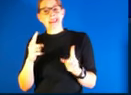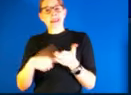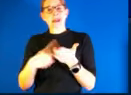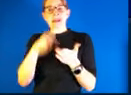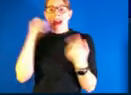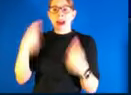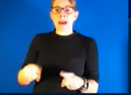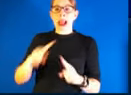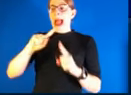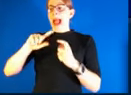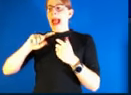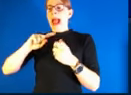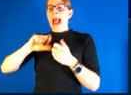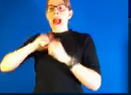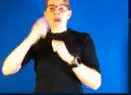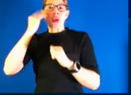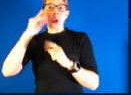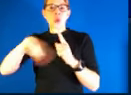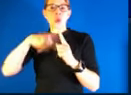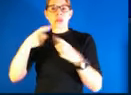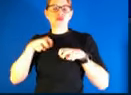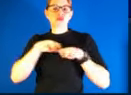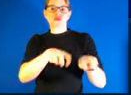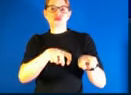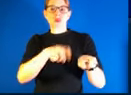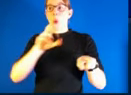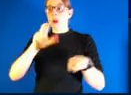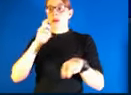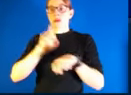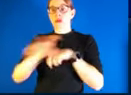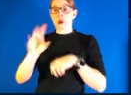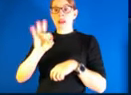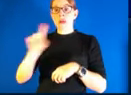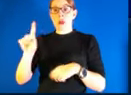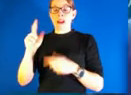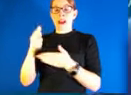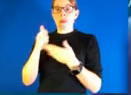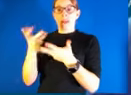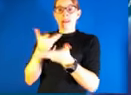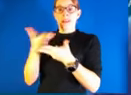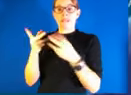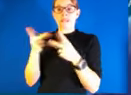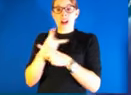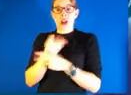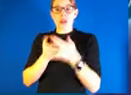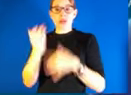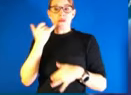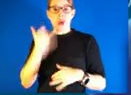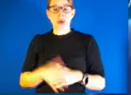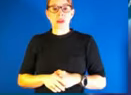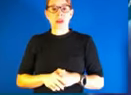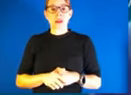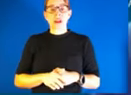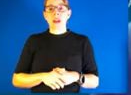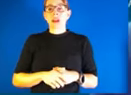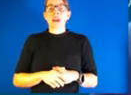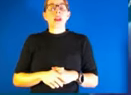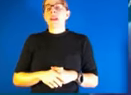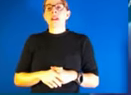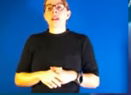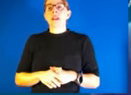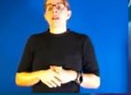come down? Or should we be making a phone call to 911 and have you kind of work through that over the phone? Well, we never want to discourage someone from